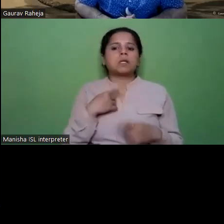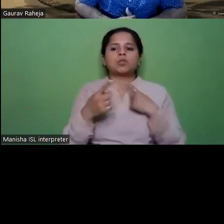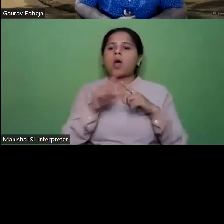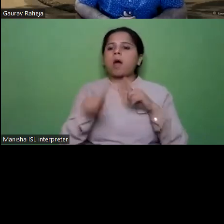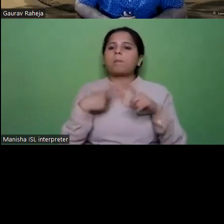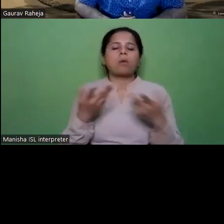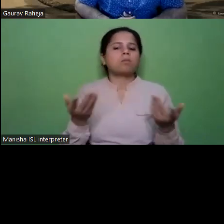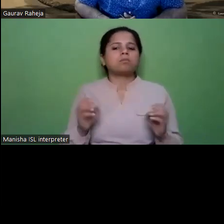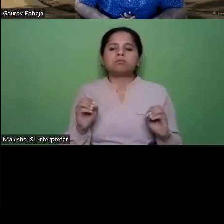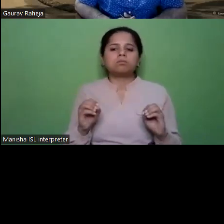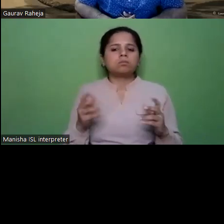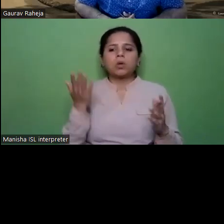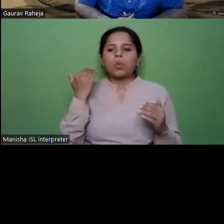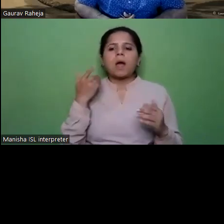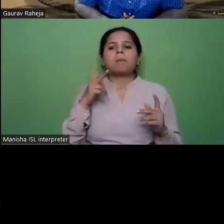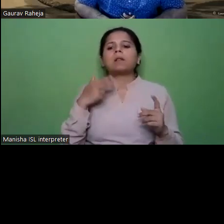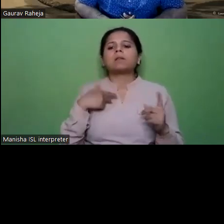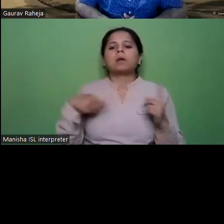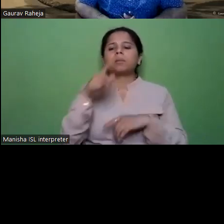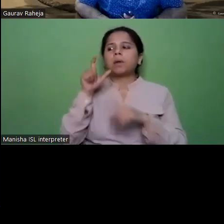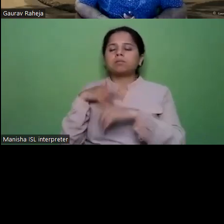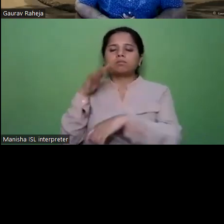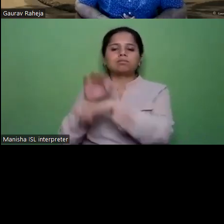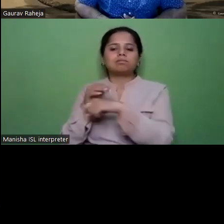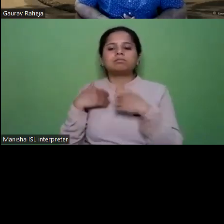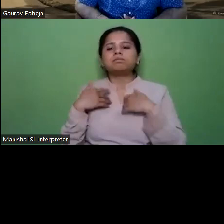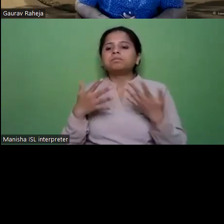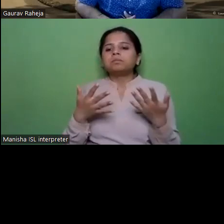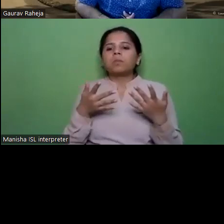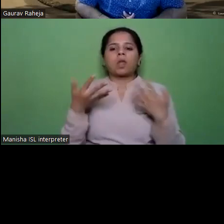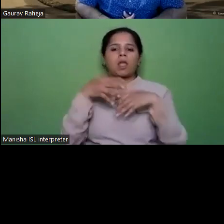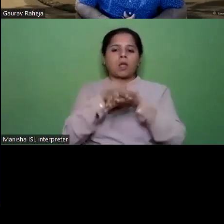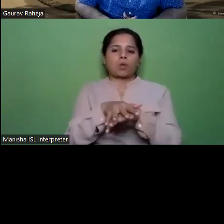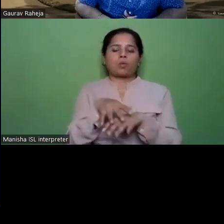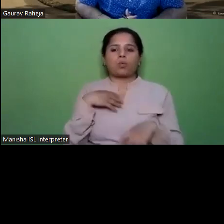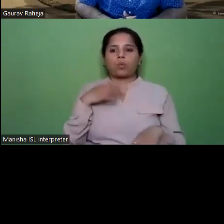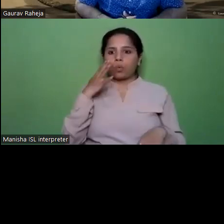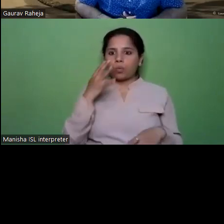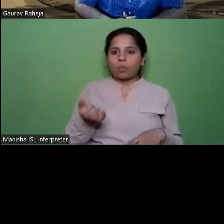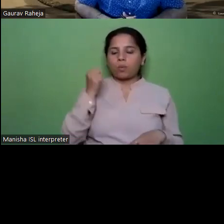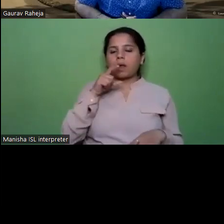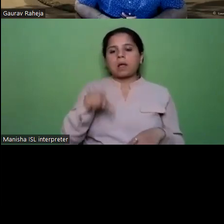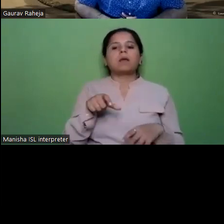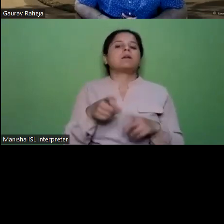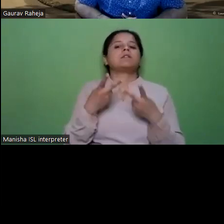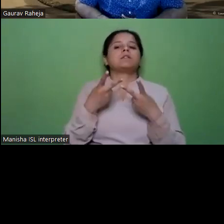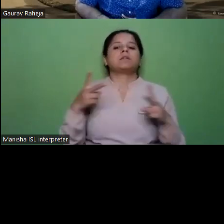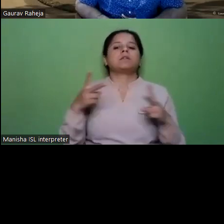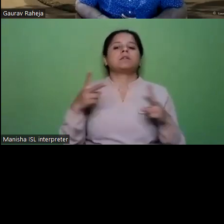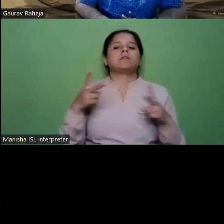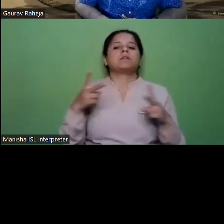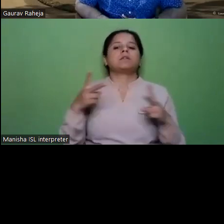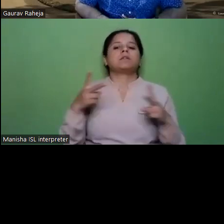talking. Because inclusion is assumed to be a dimension of a